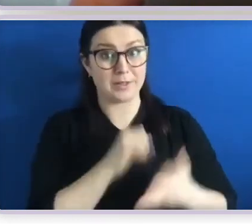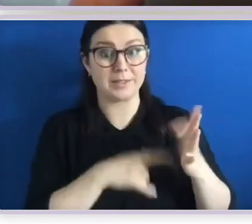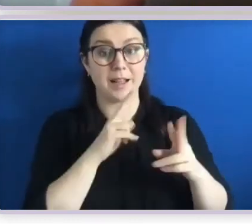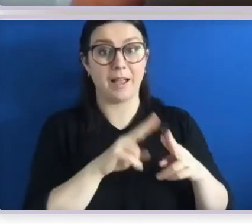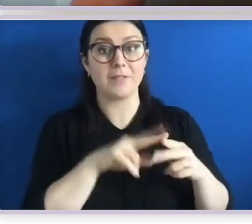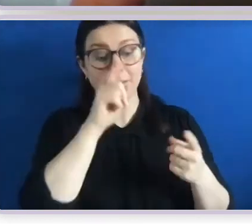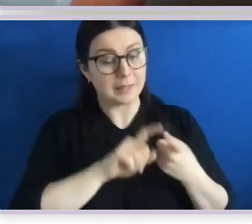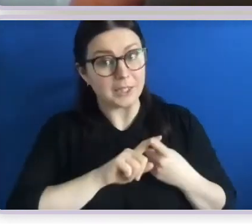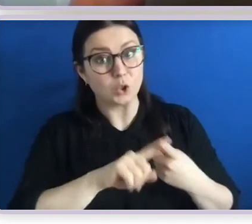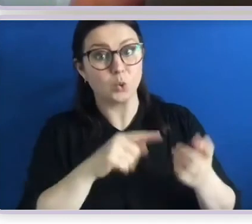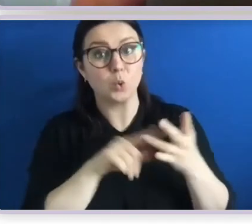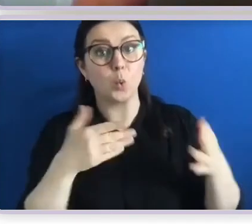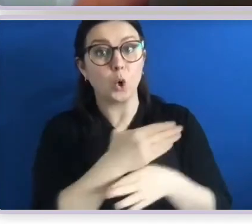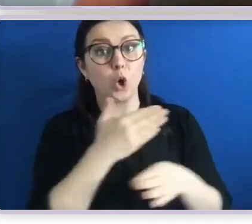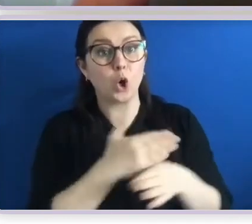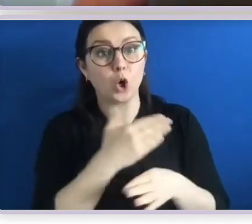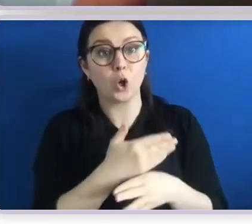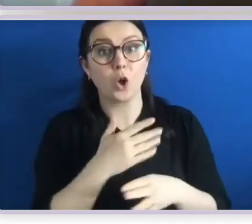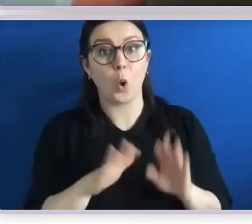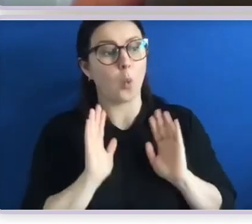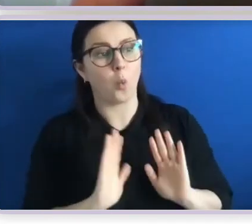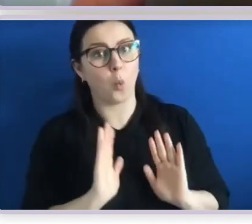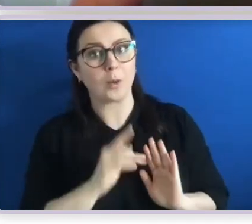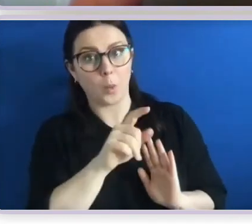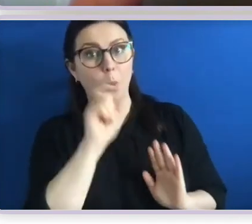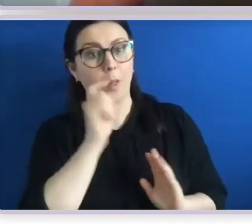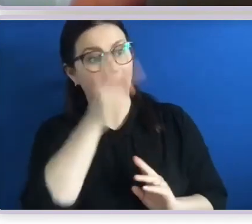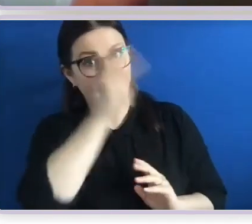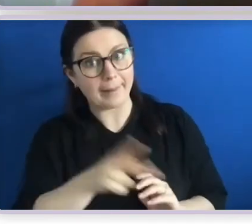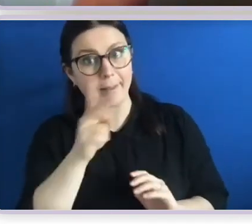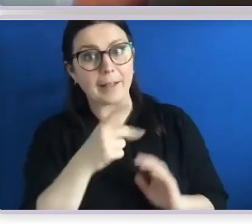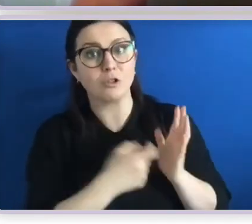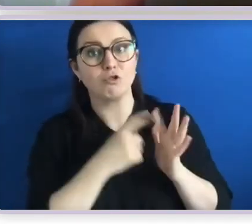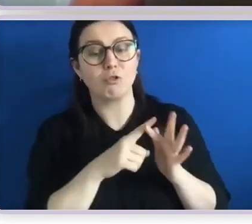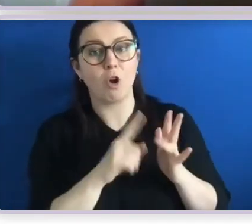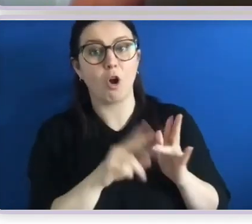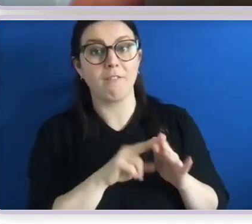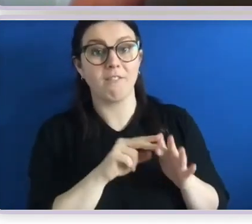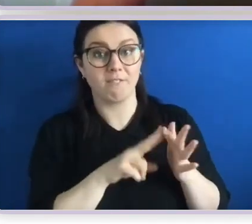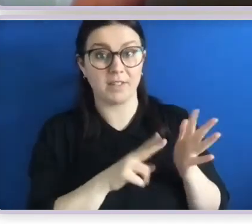field, waiting for them to re-offend? And that's the end of the question. Yeah.